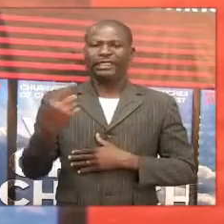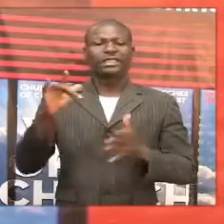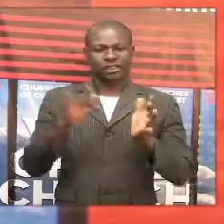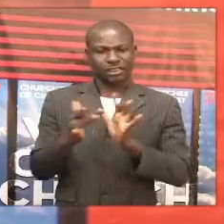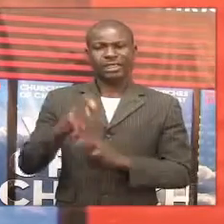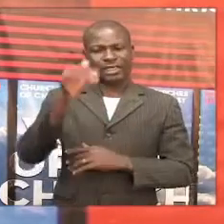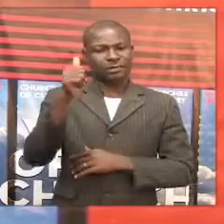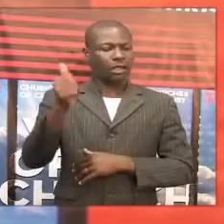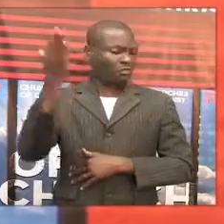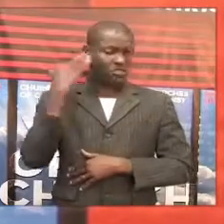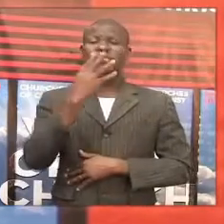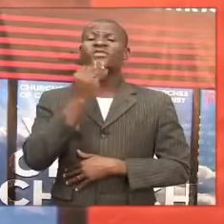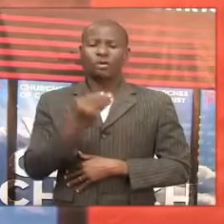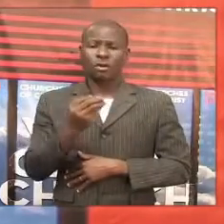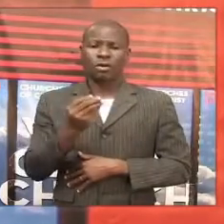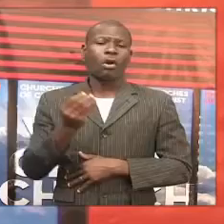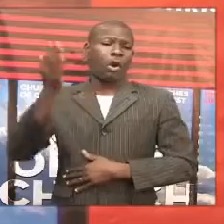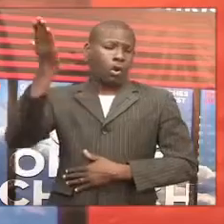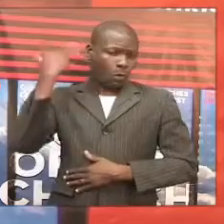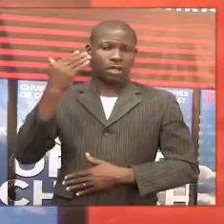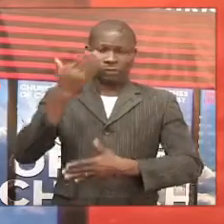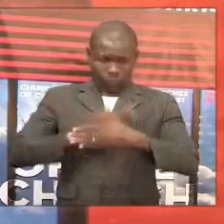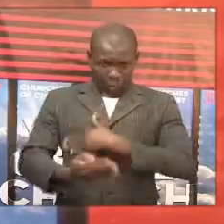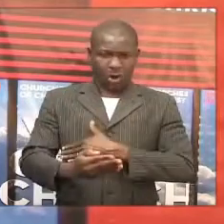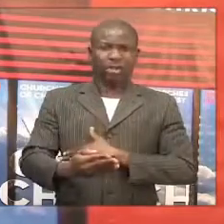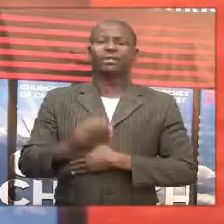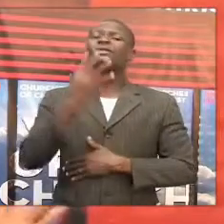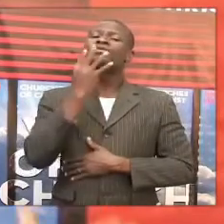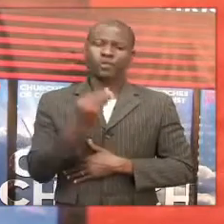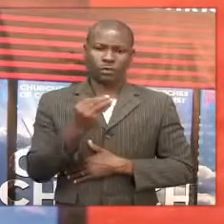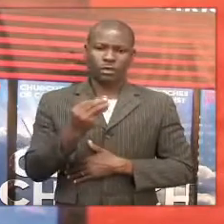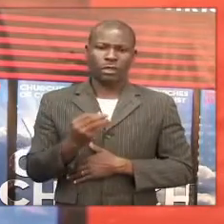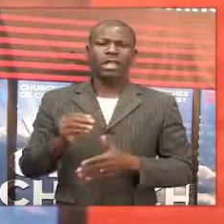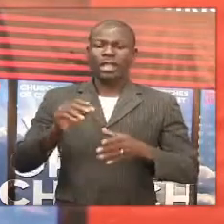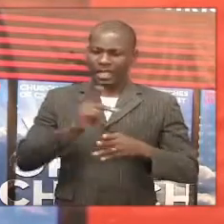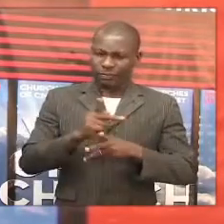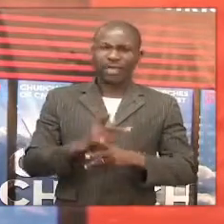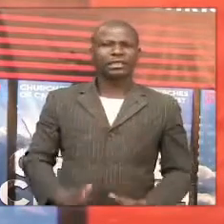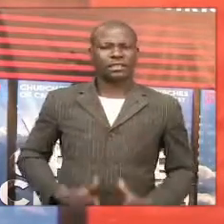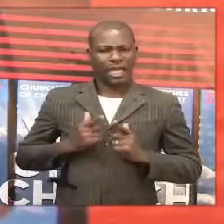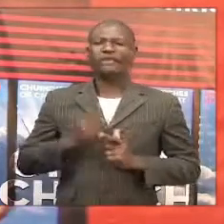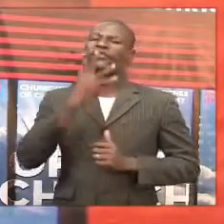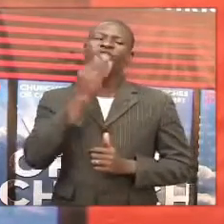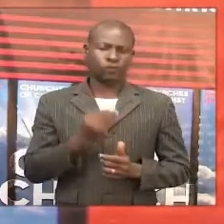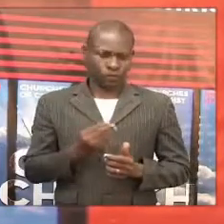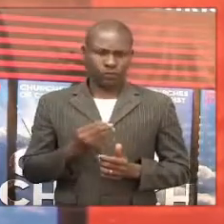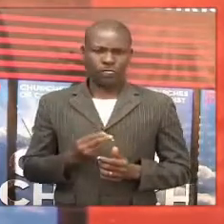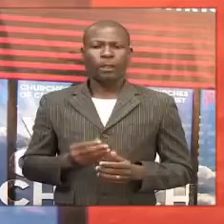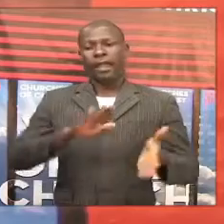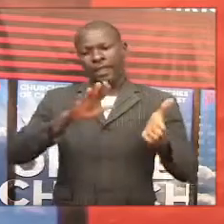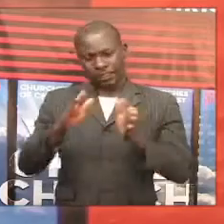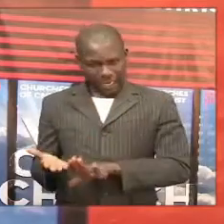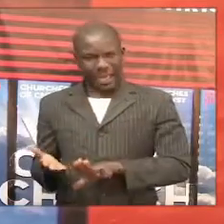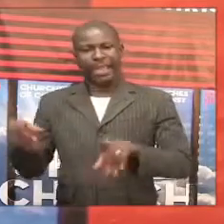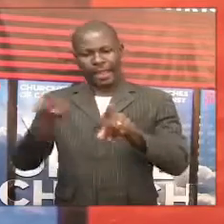ni. Ya won't know, so a Jew ni. Obon e bra so ye juni owi so ye